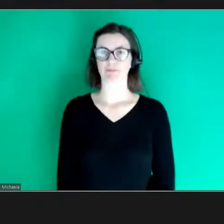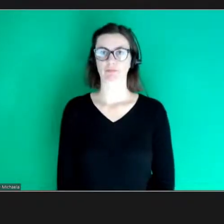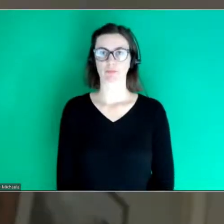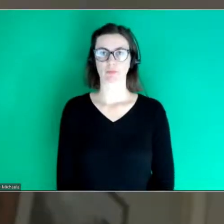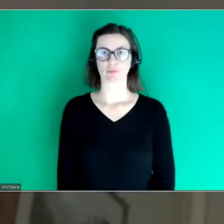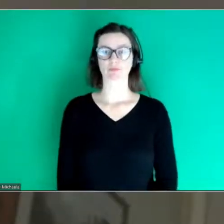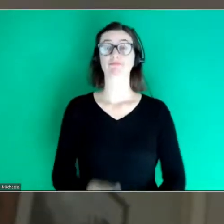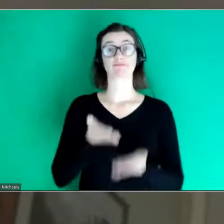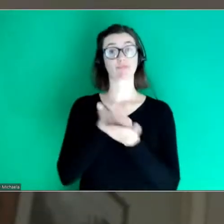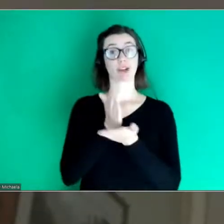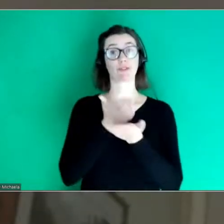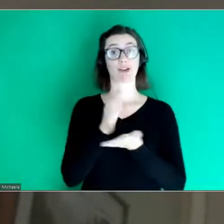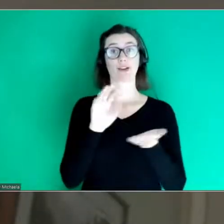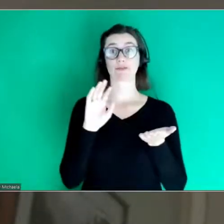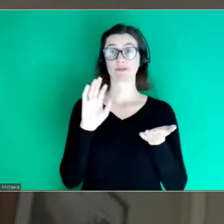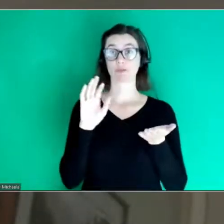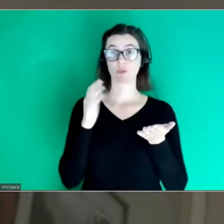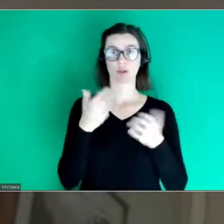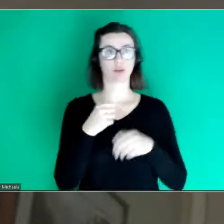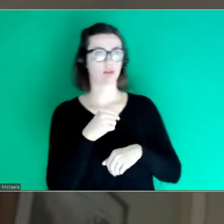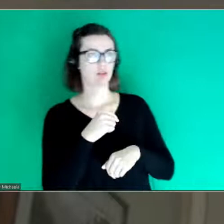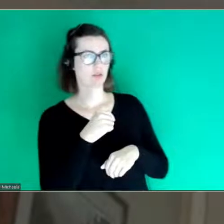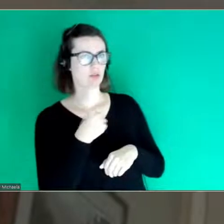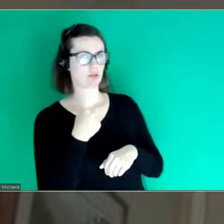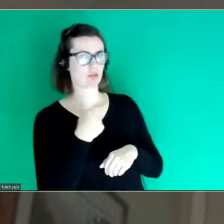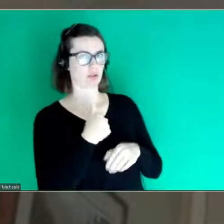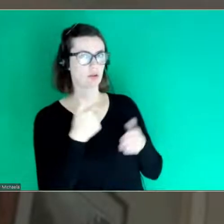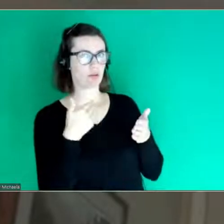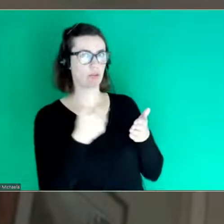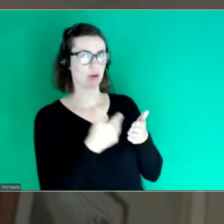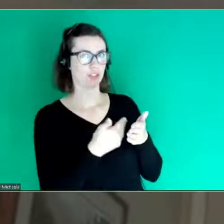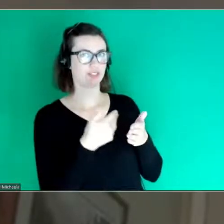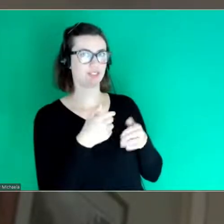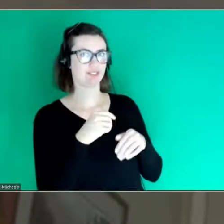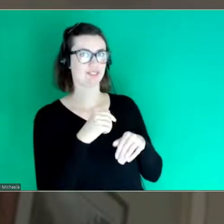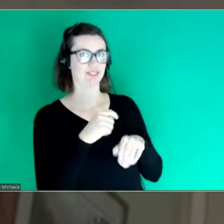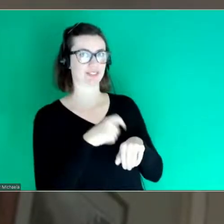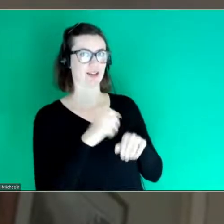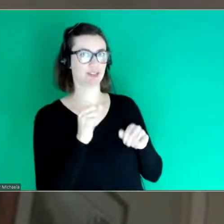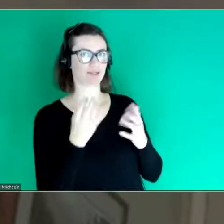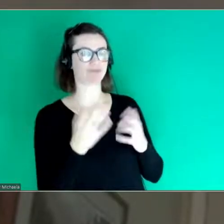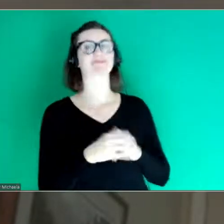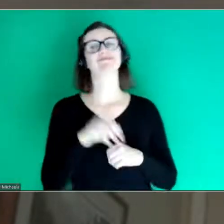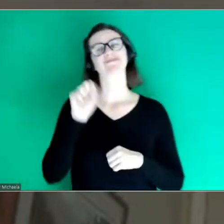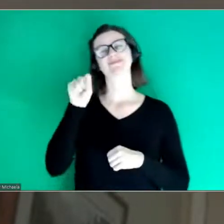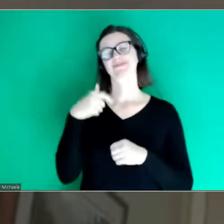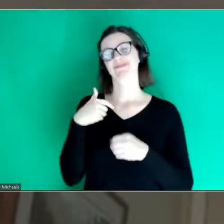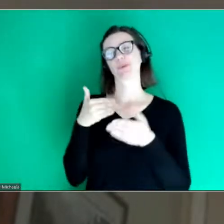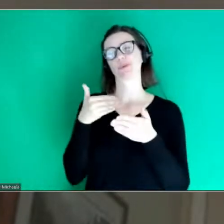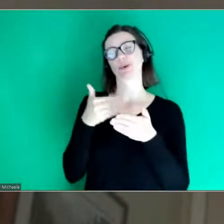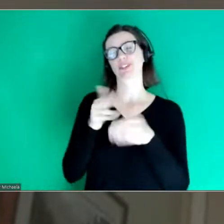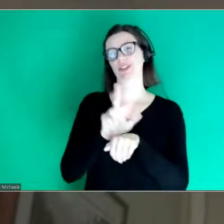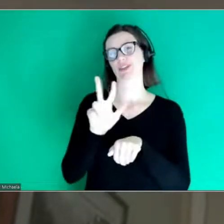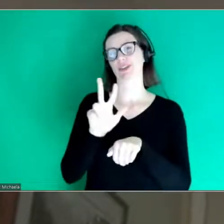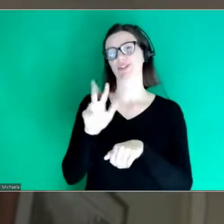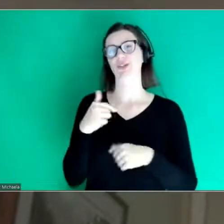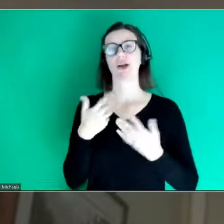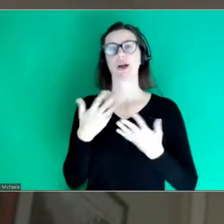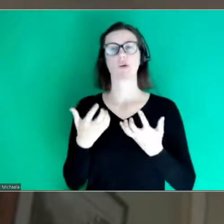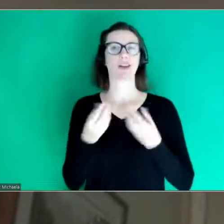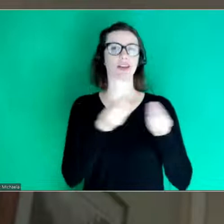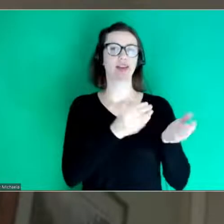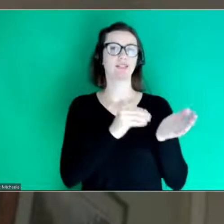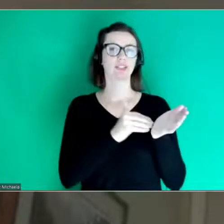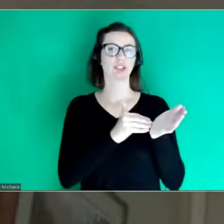All right. Well, it's I know approaching. we're approaching time, so. Yeah, it's approaching 3 o'clock, so I do want to give Dr. Coren a chance to give